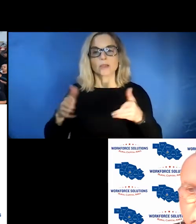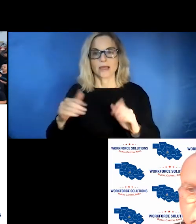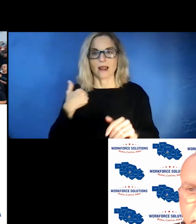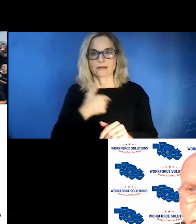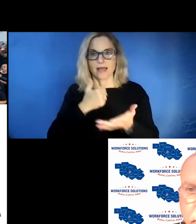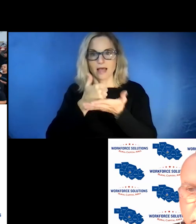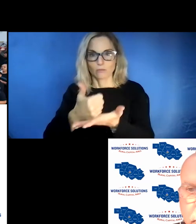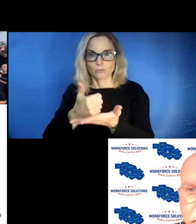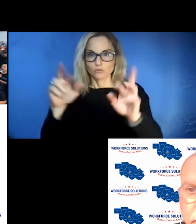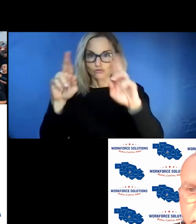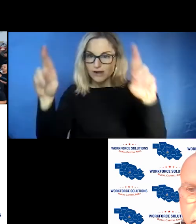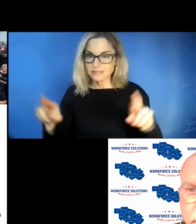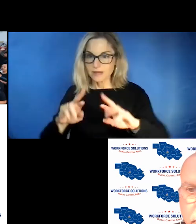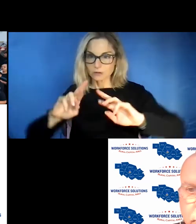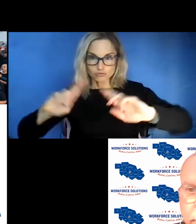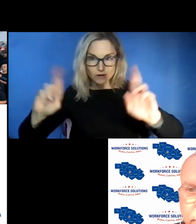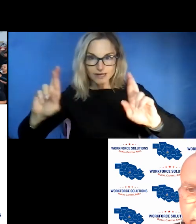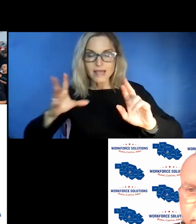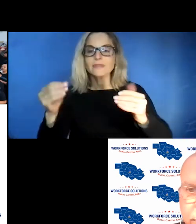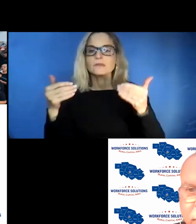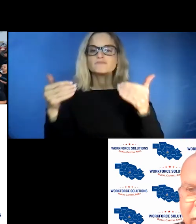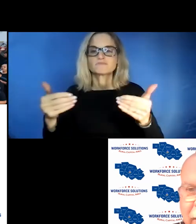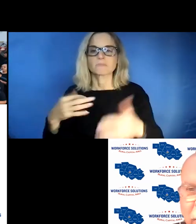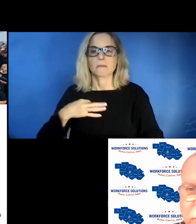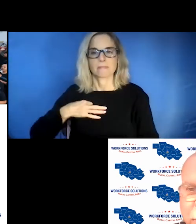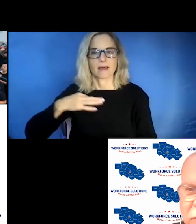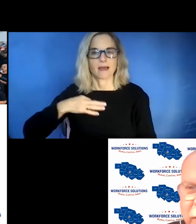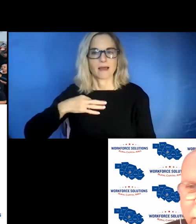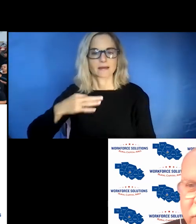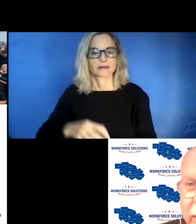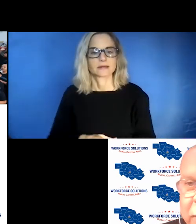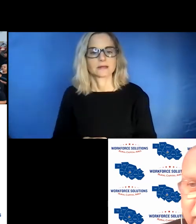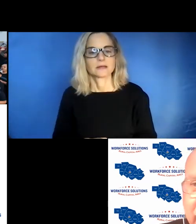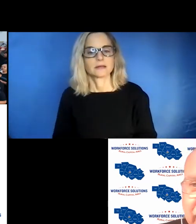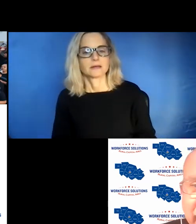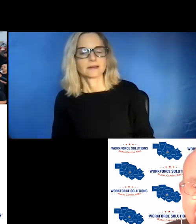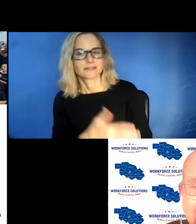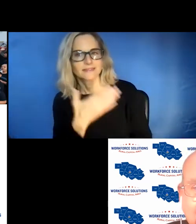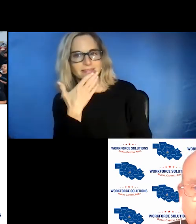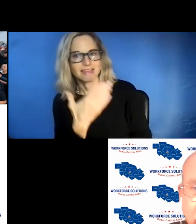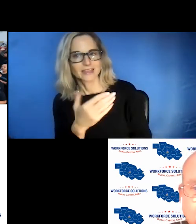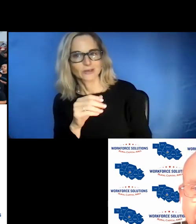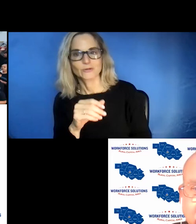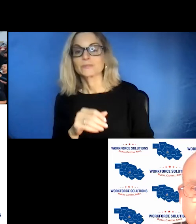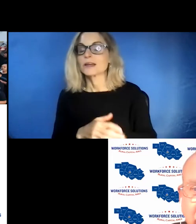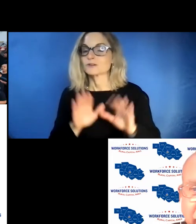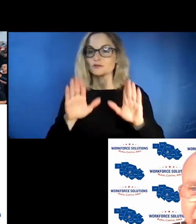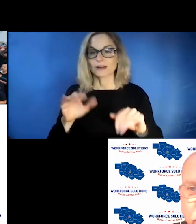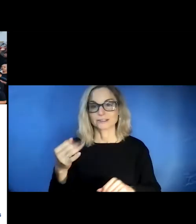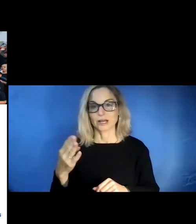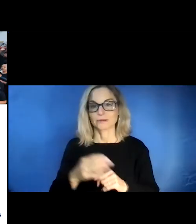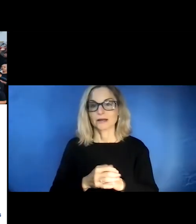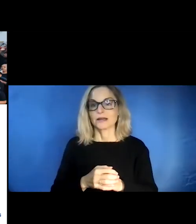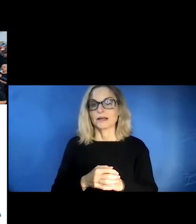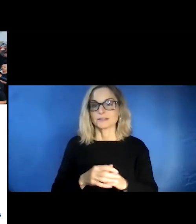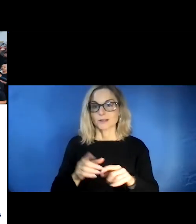and then go ahead and get ready to apply. Carl? Hey, Rachel, thanks a lot. Great job. And, as you drive